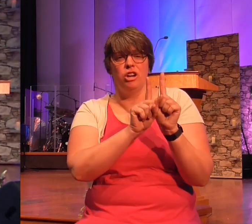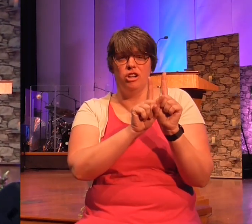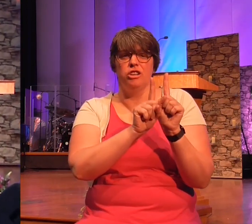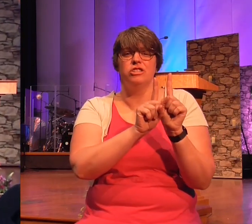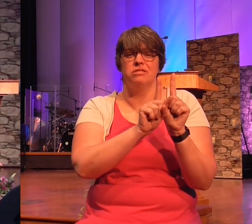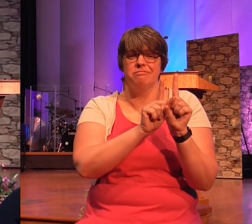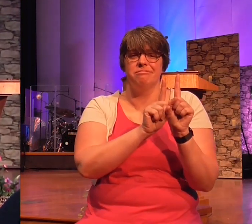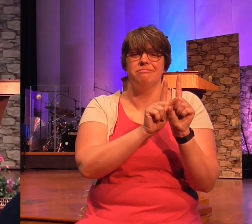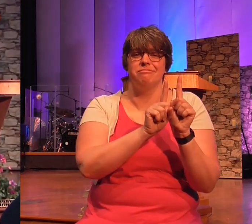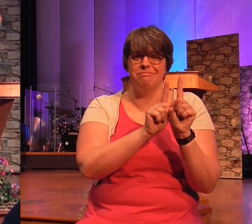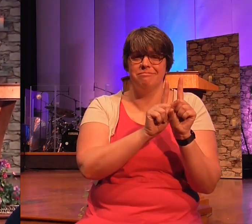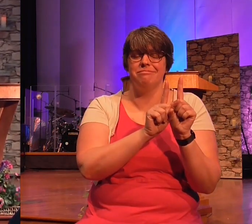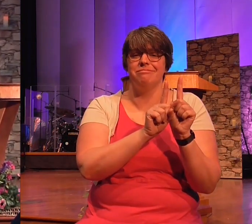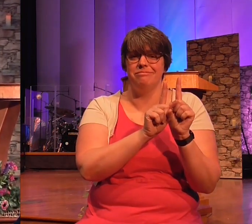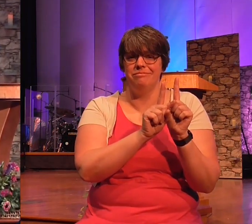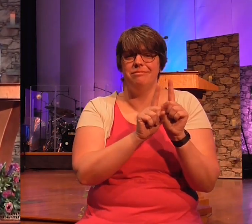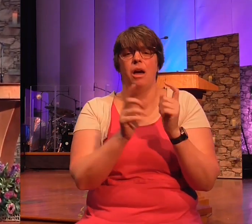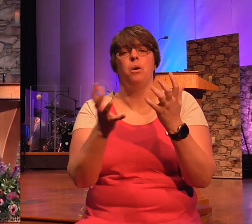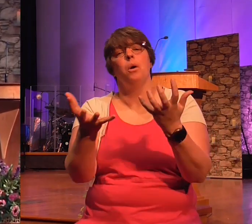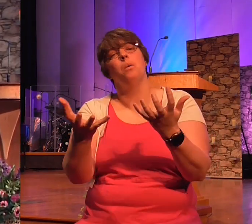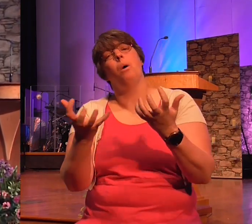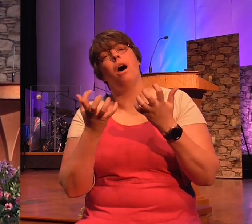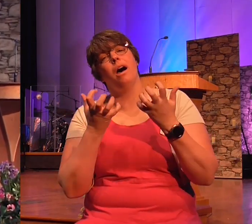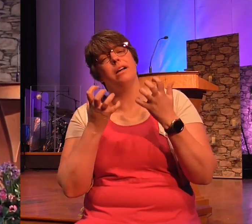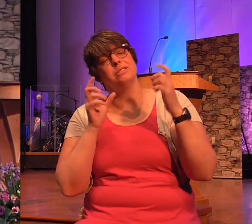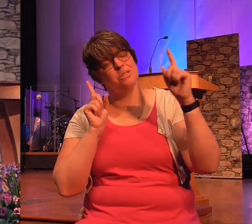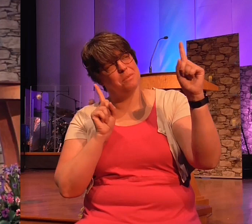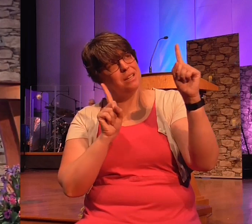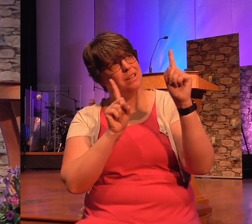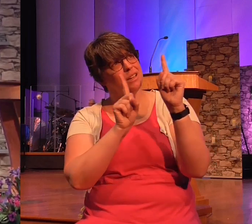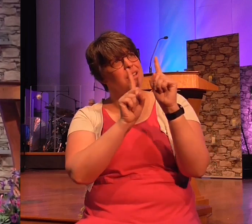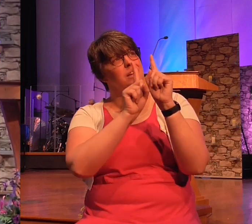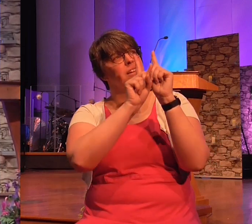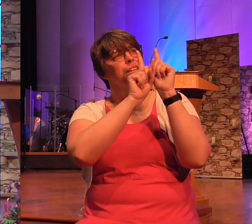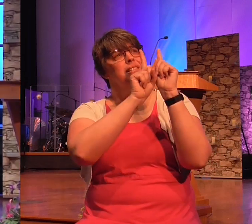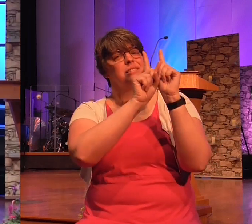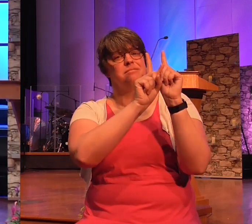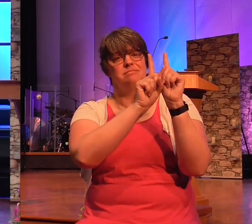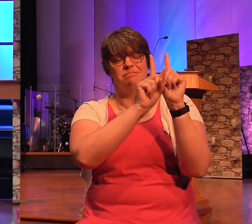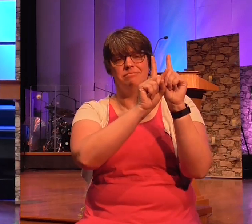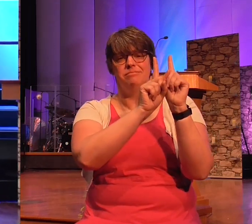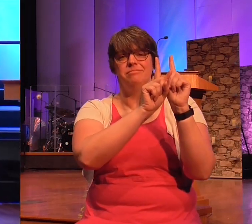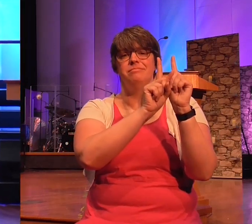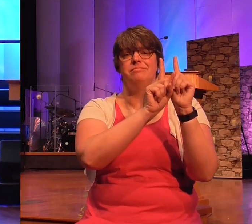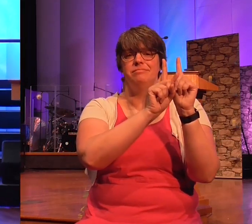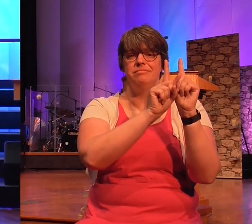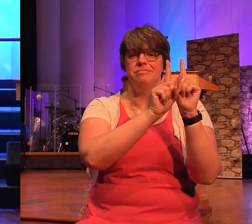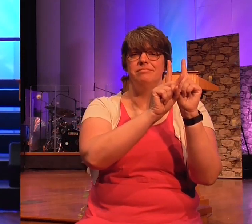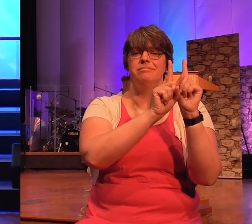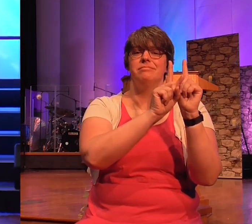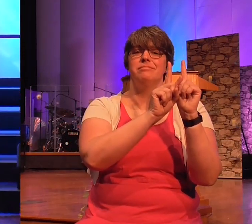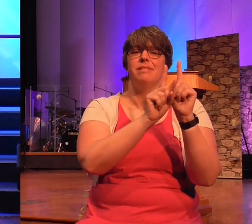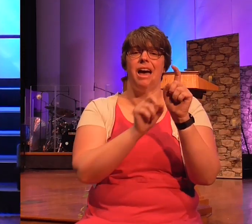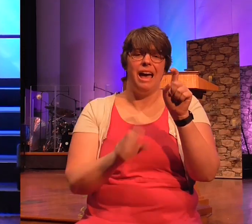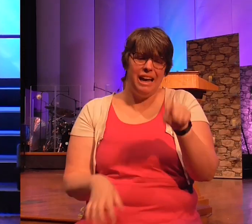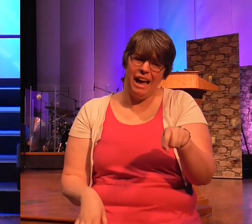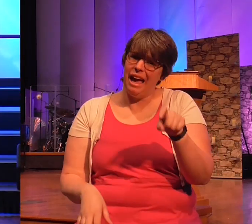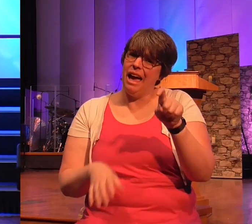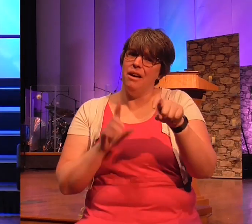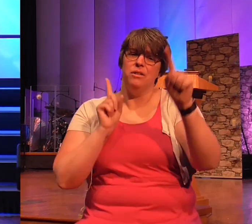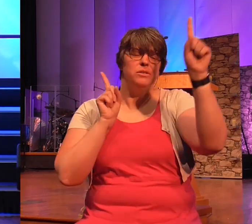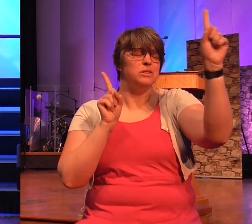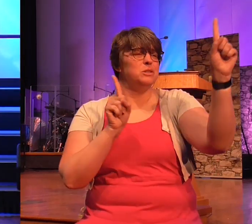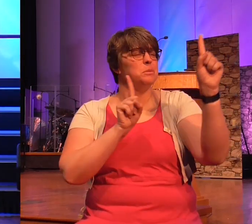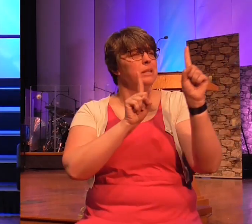are. I wanna be where you are. I gotta be